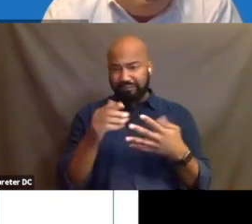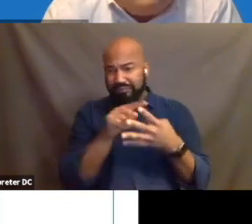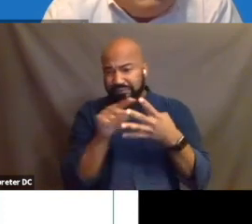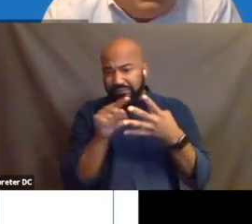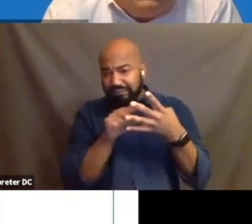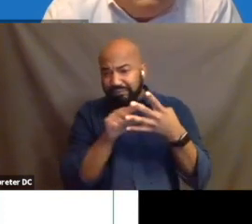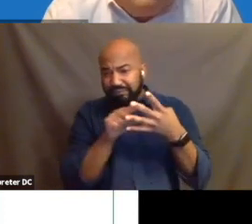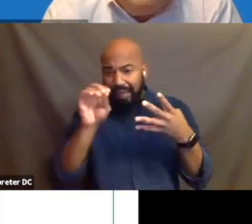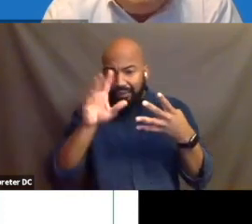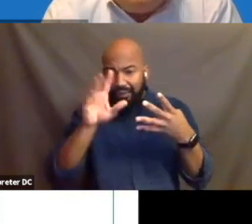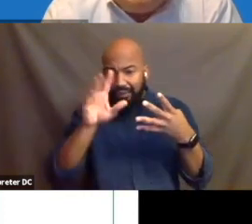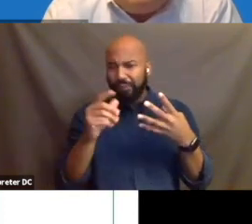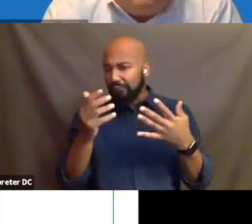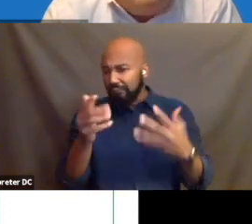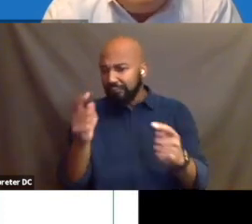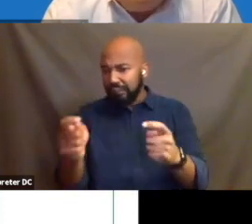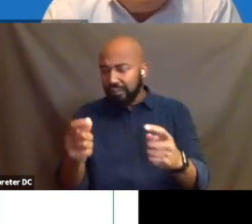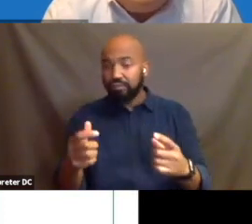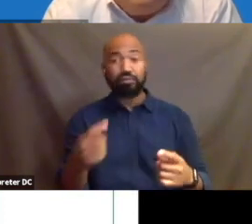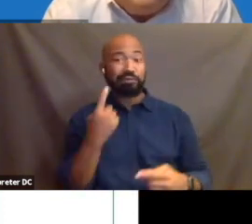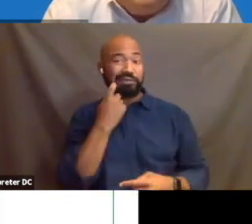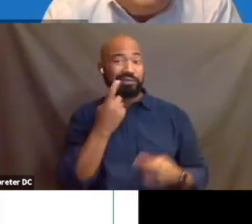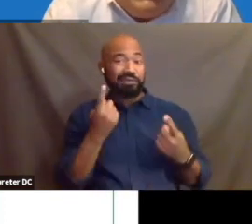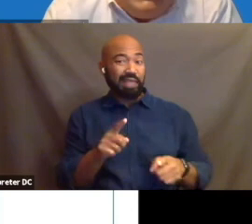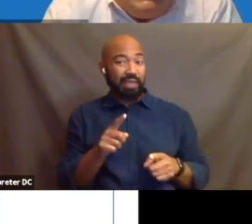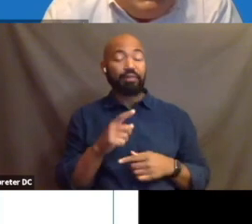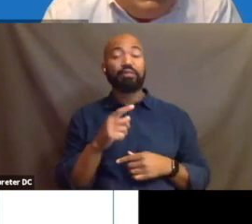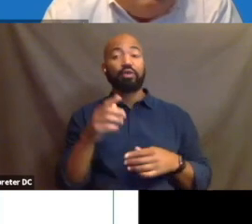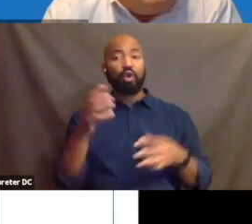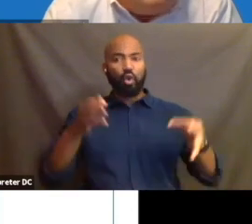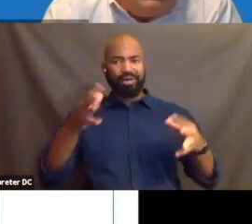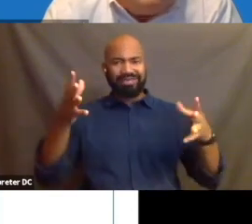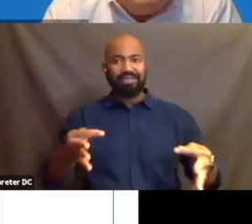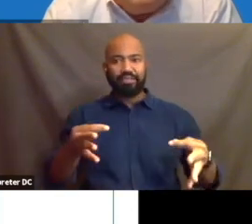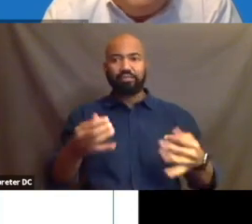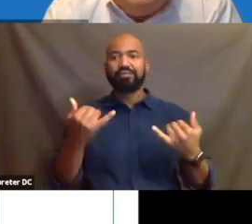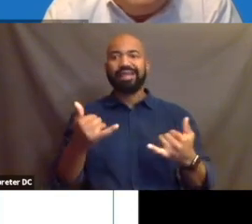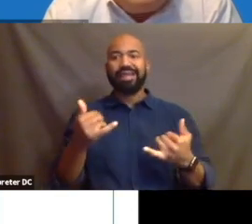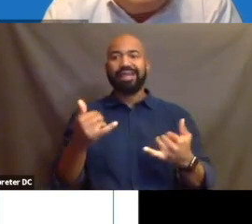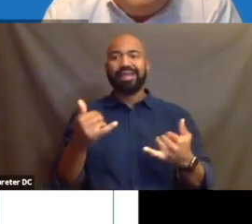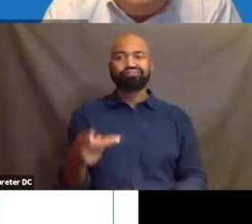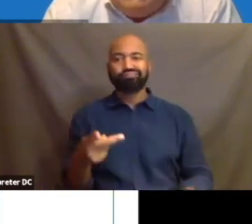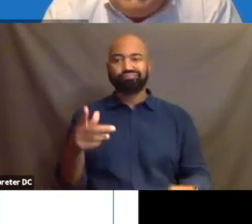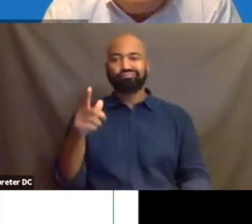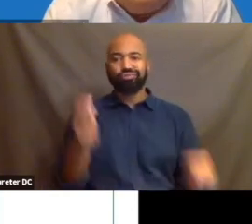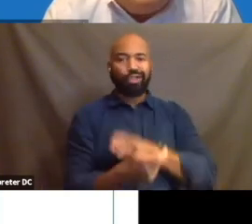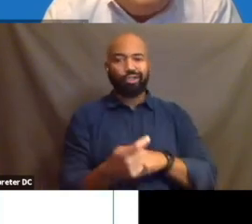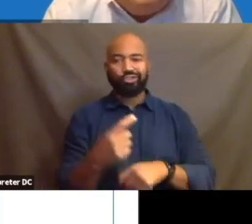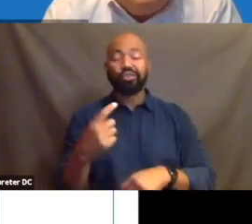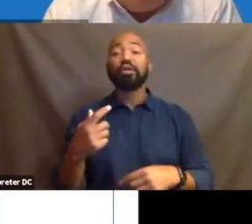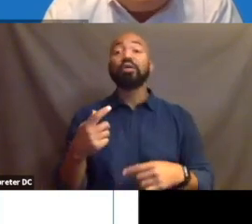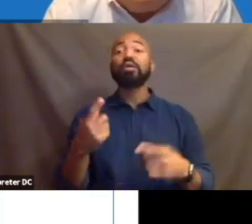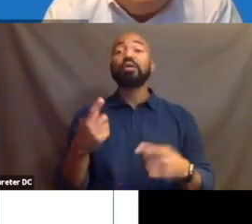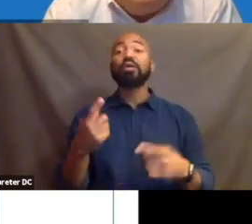a court decision that was just overturned today. One judge was going to extend the